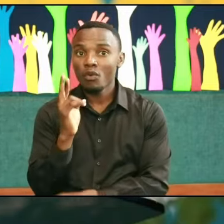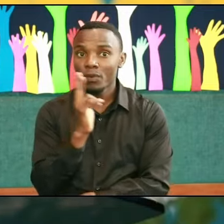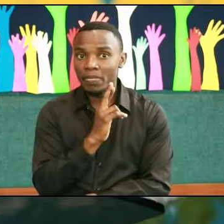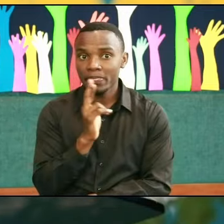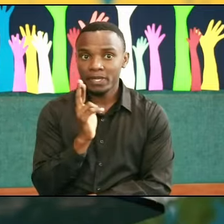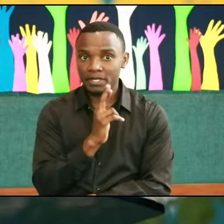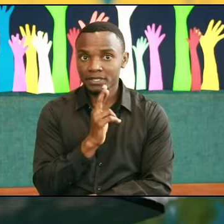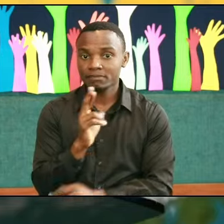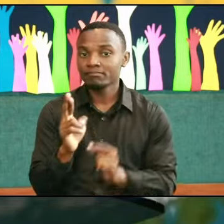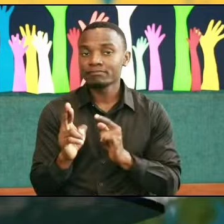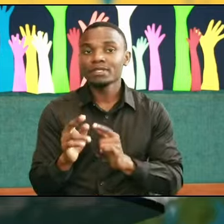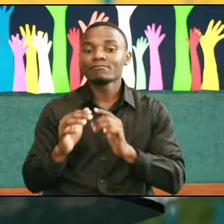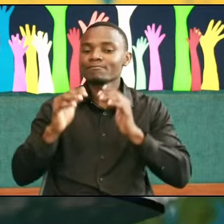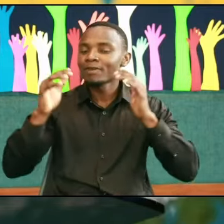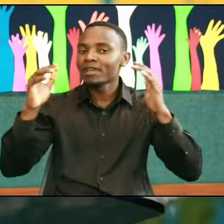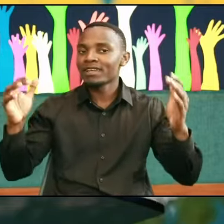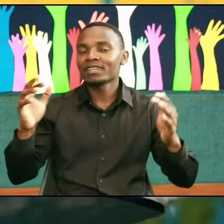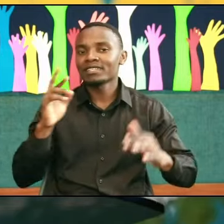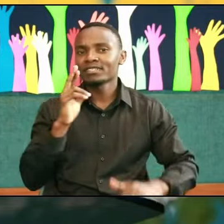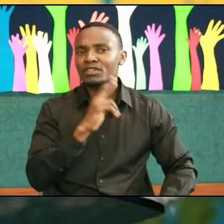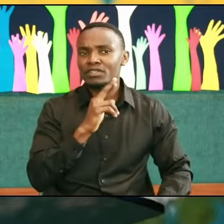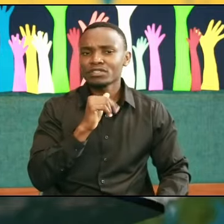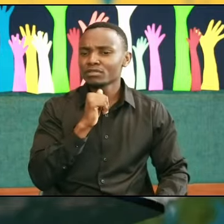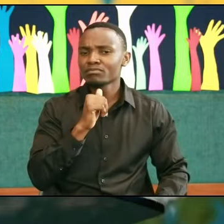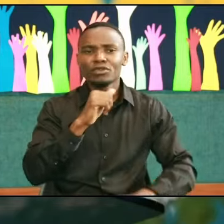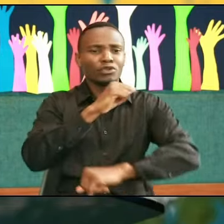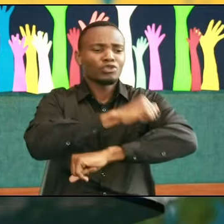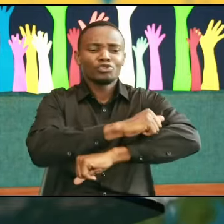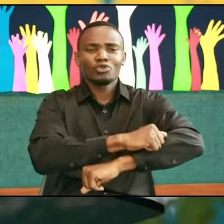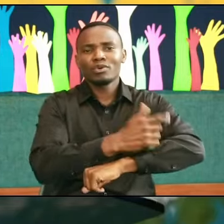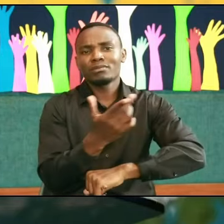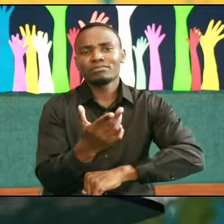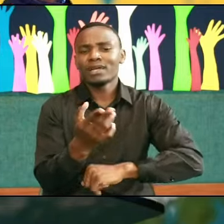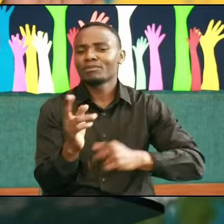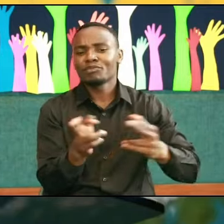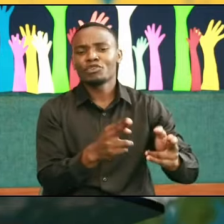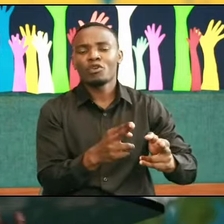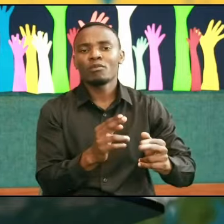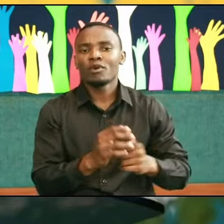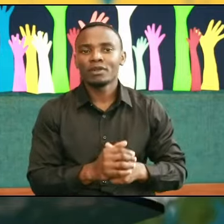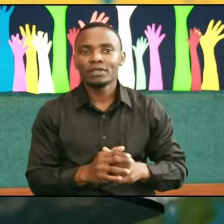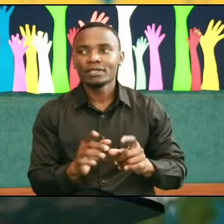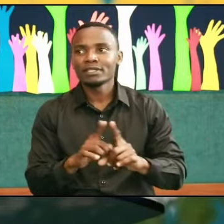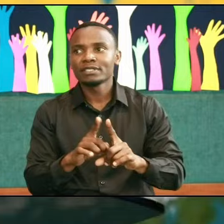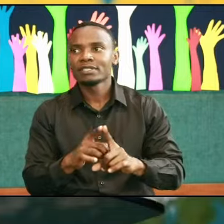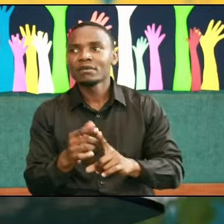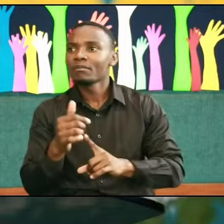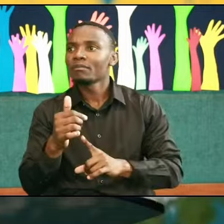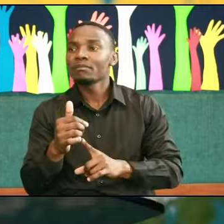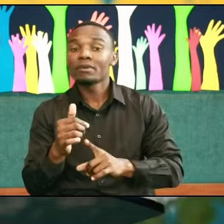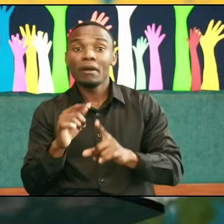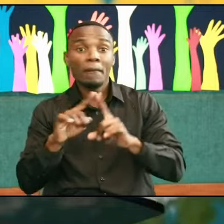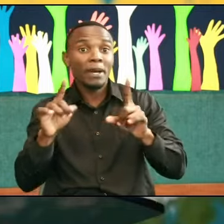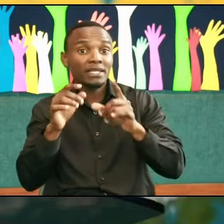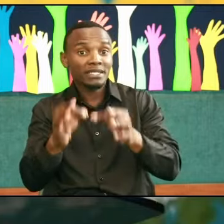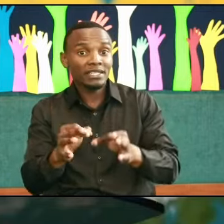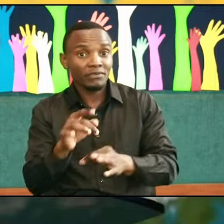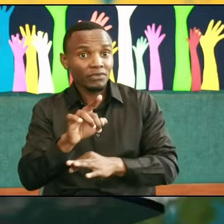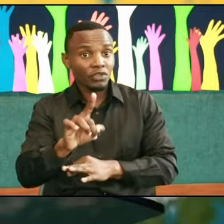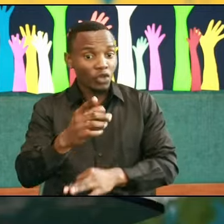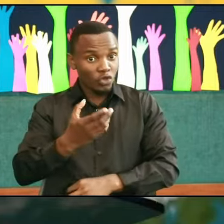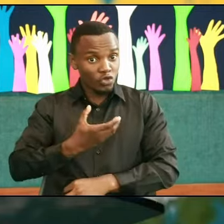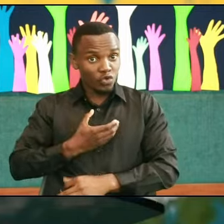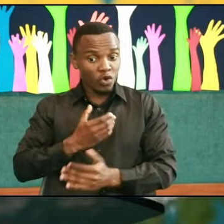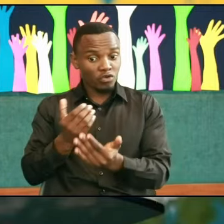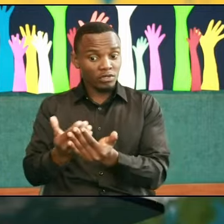and this is the greatest risk, not going to school is nothing. Anyone can sponsor you. Even non-Christians can do that. But if your own children